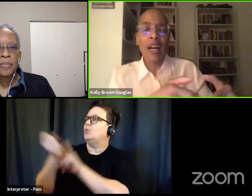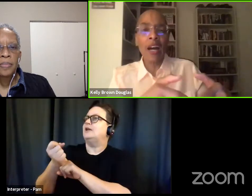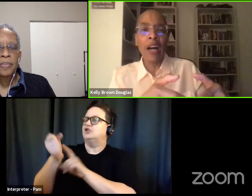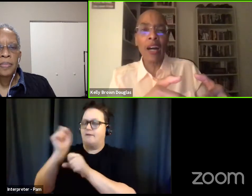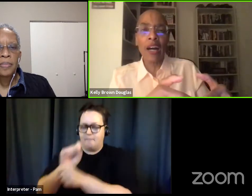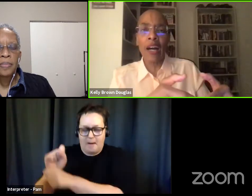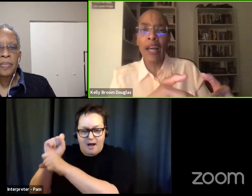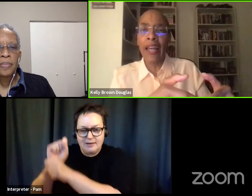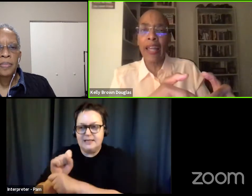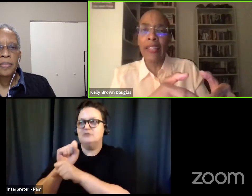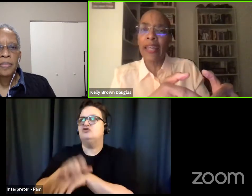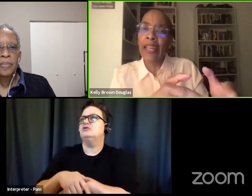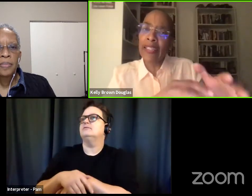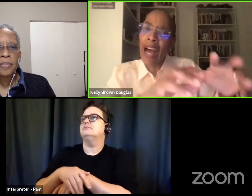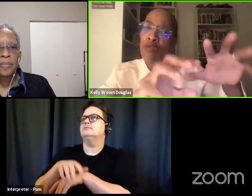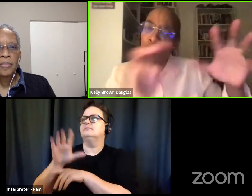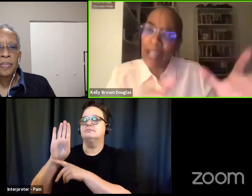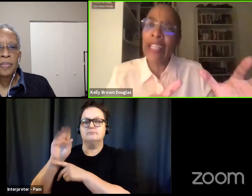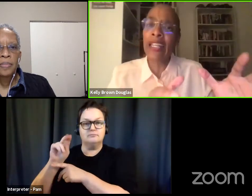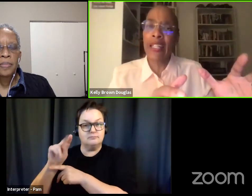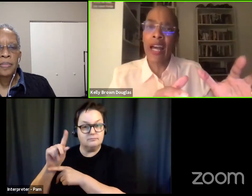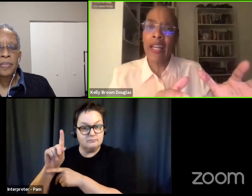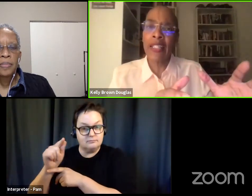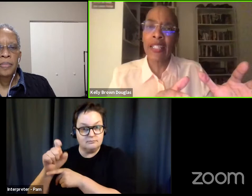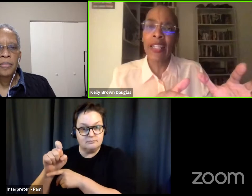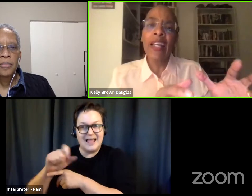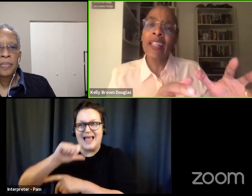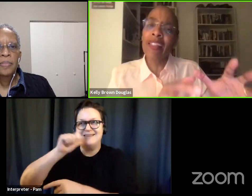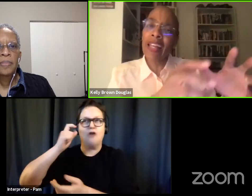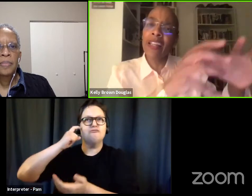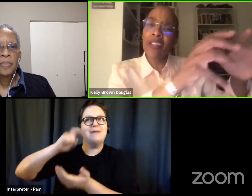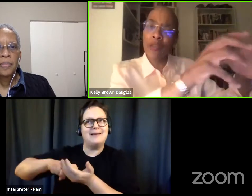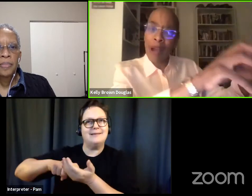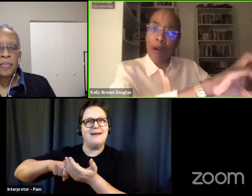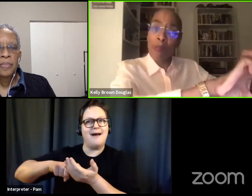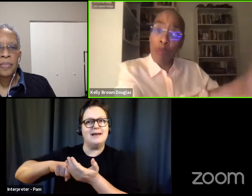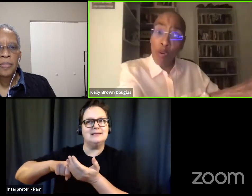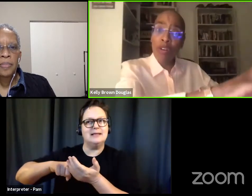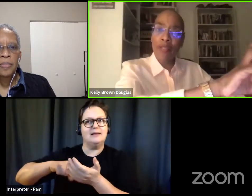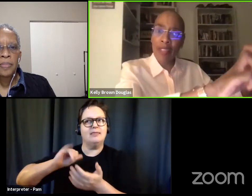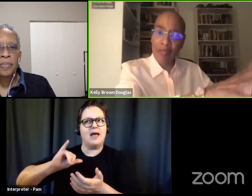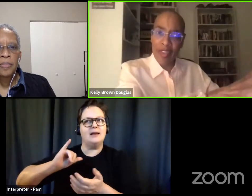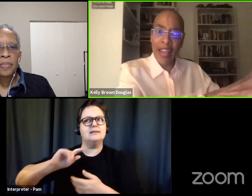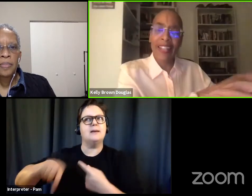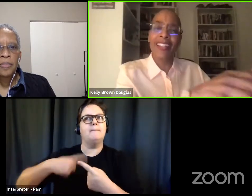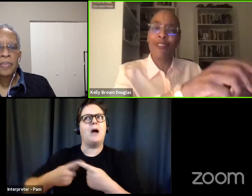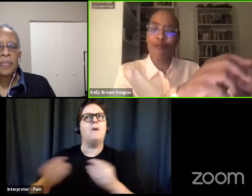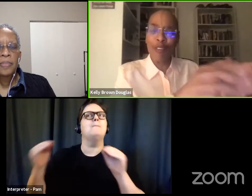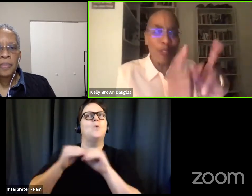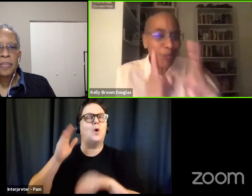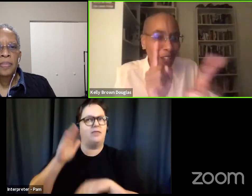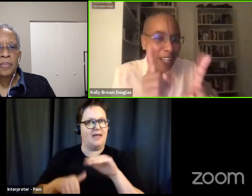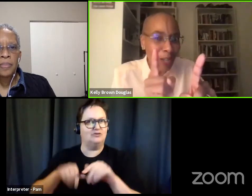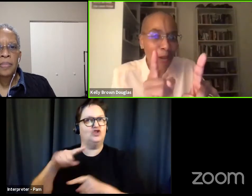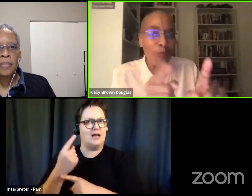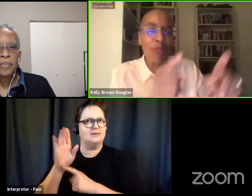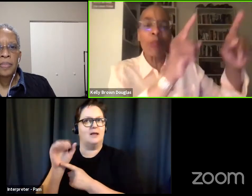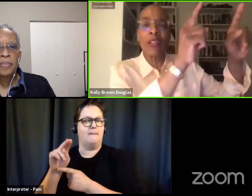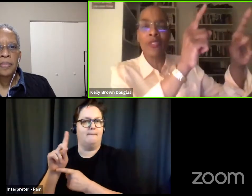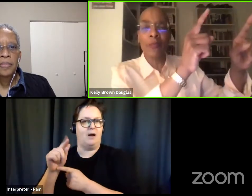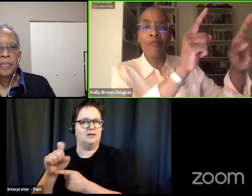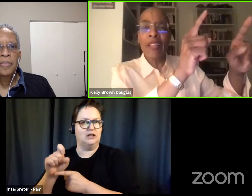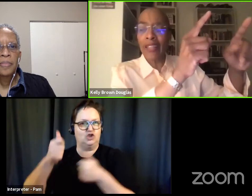bondage and not recognizing that it is about more than that, and that freedom, this is what I like